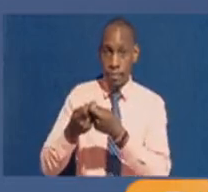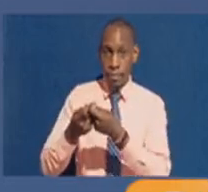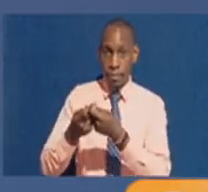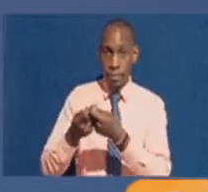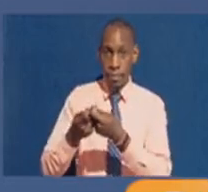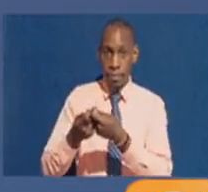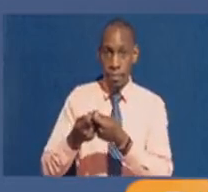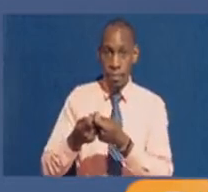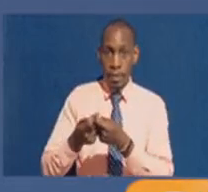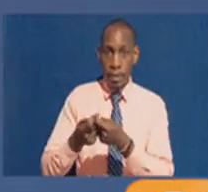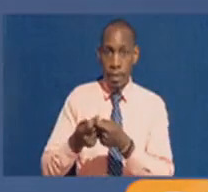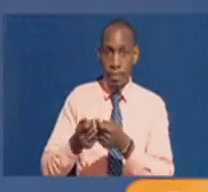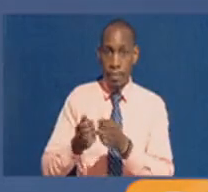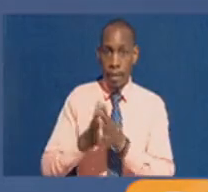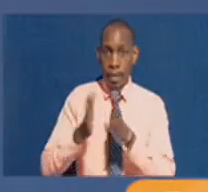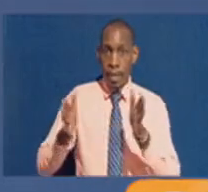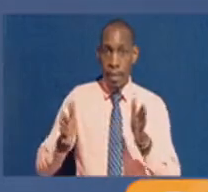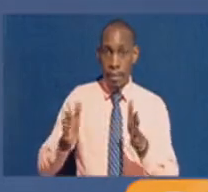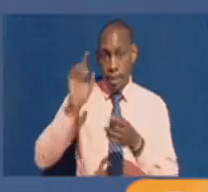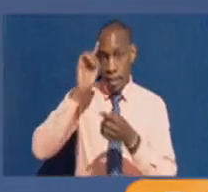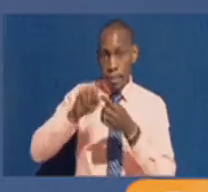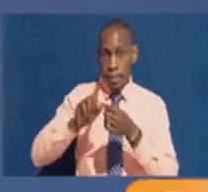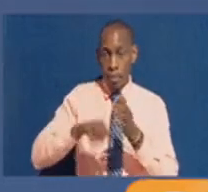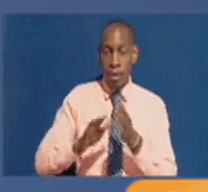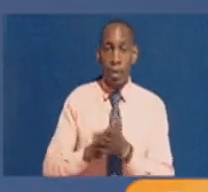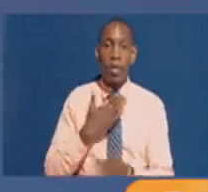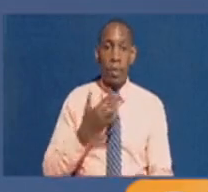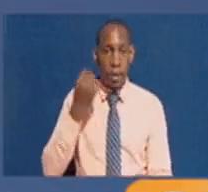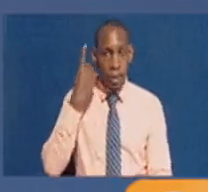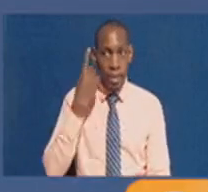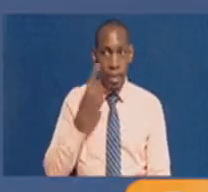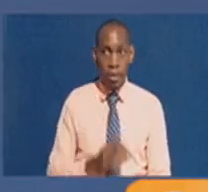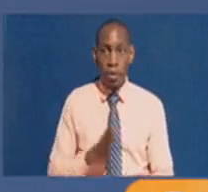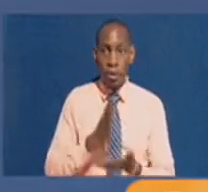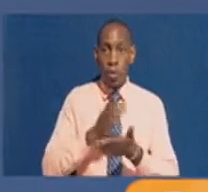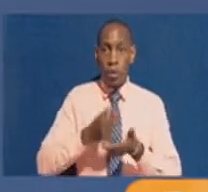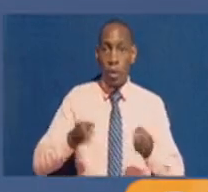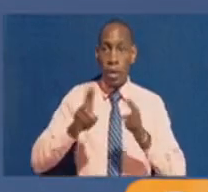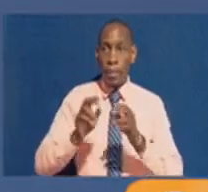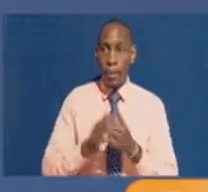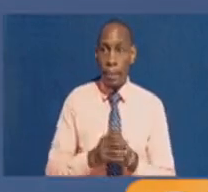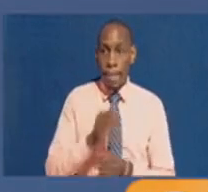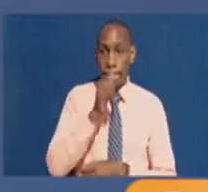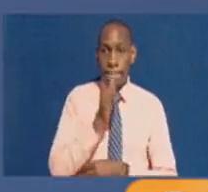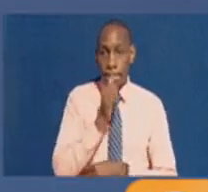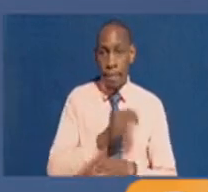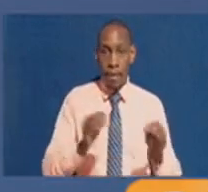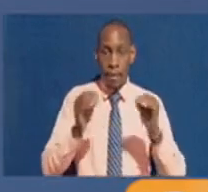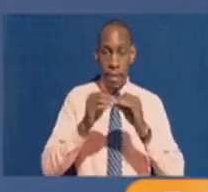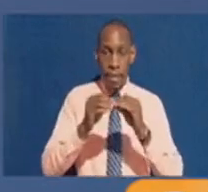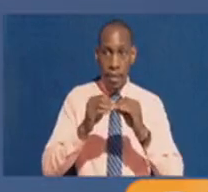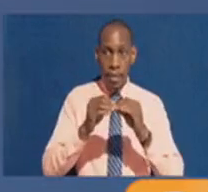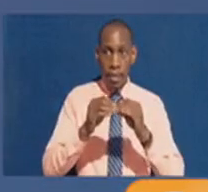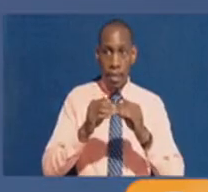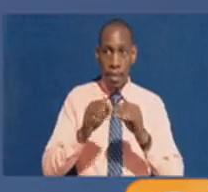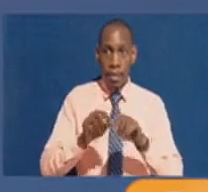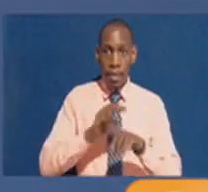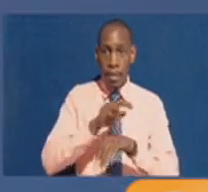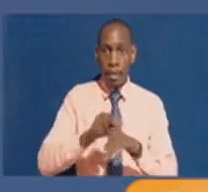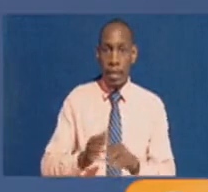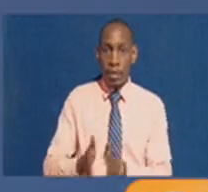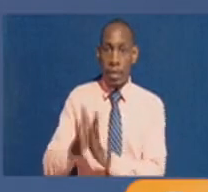Which and the is? Bigger purpose mm-hmm. is to understand what really happened behind those closed doors, where the National